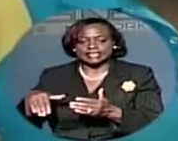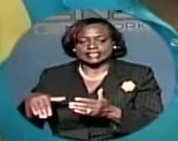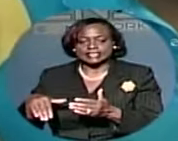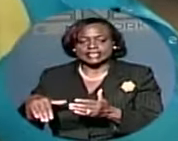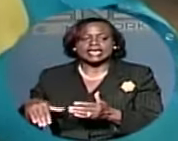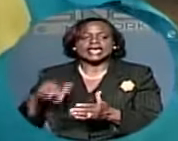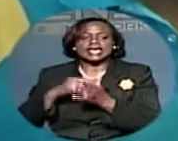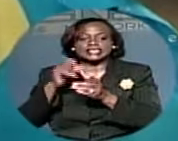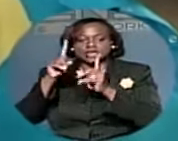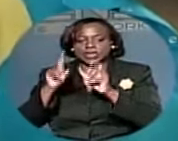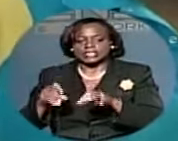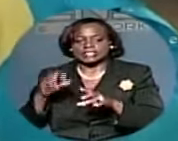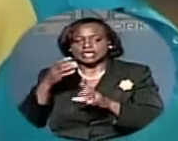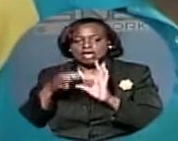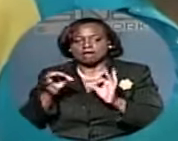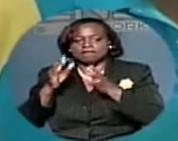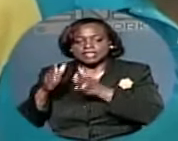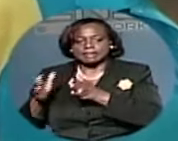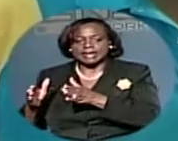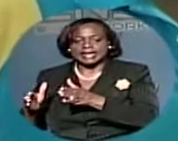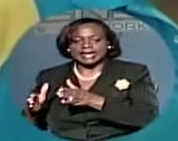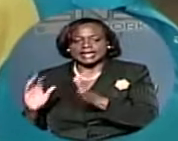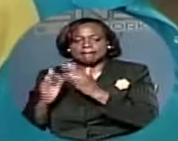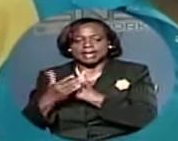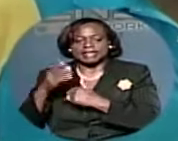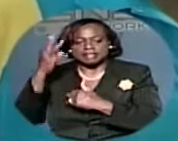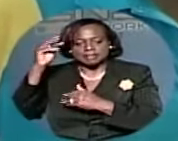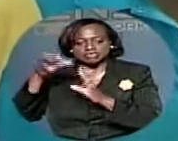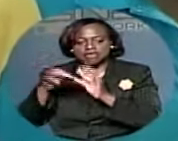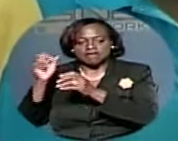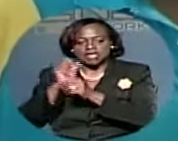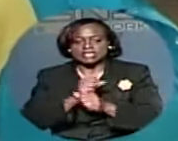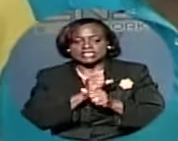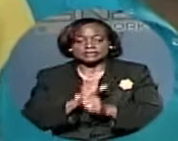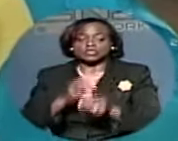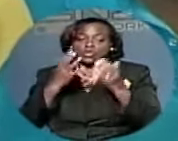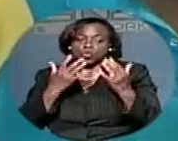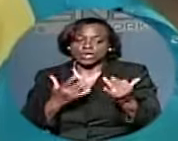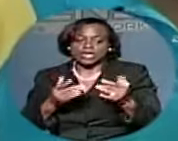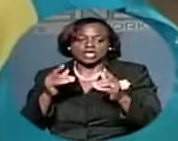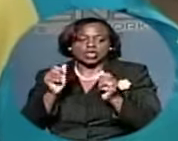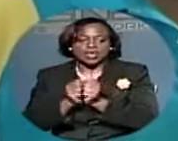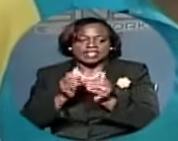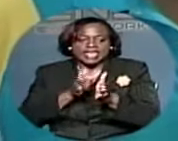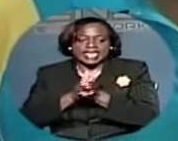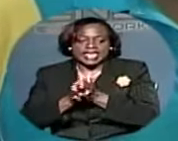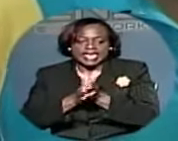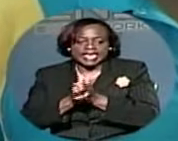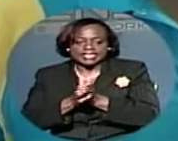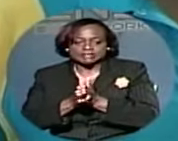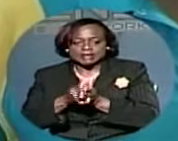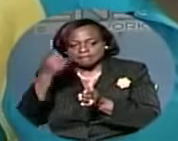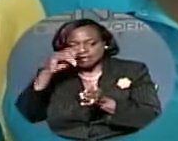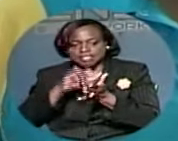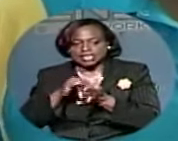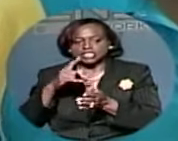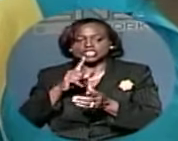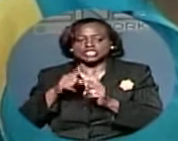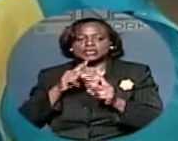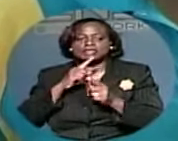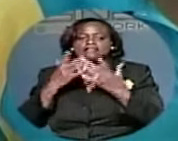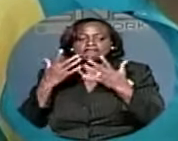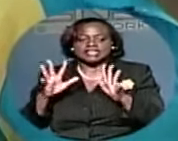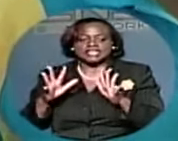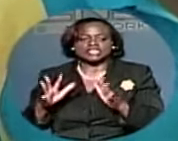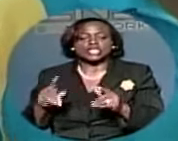a question of the planning process by the Ministry of Sports. And so we are waiting with eager anticipation for that process to be completed, whereby we can go into